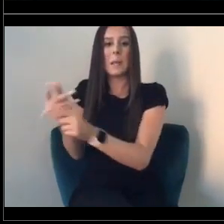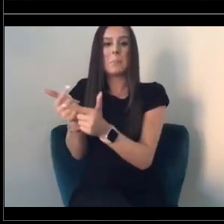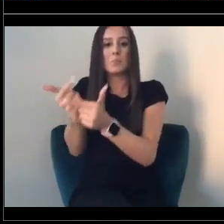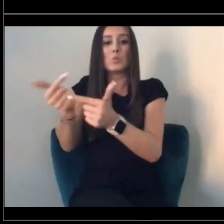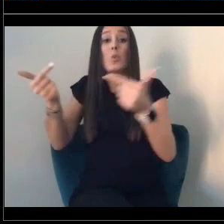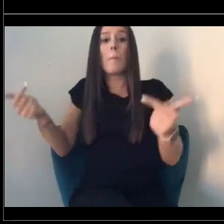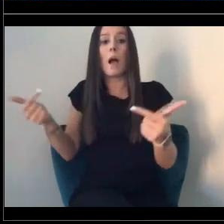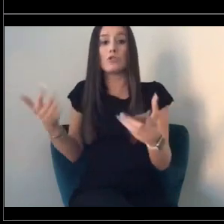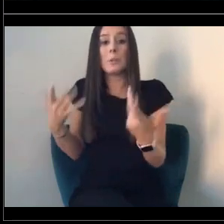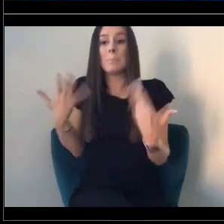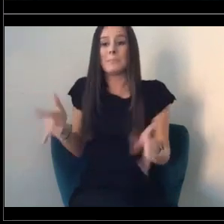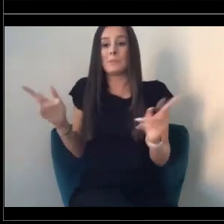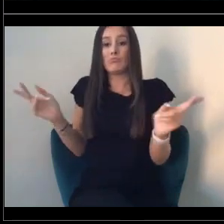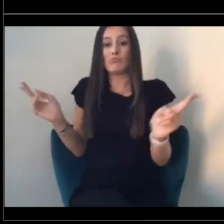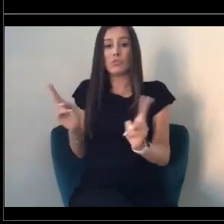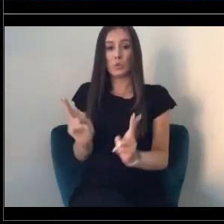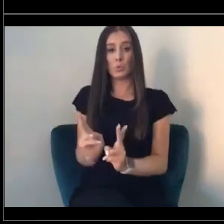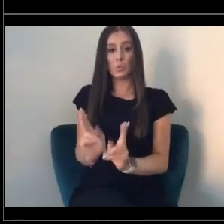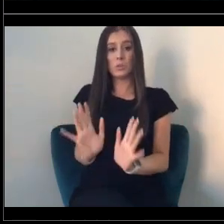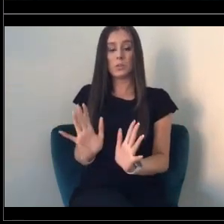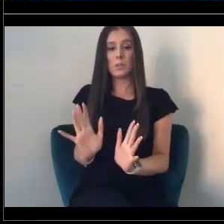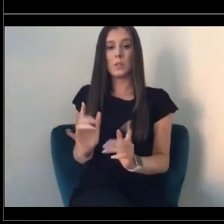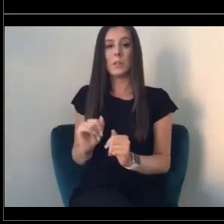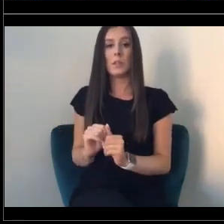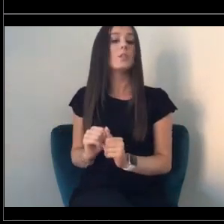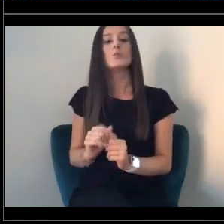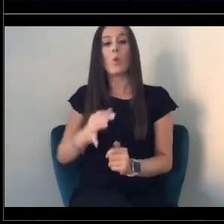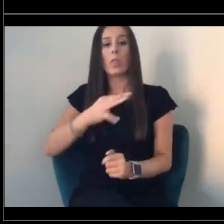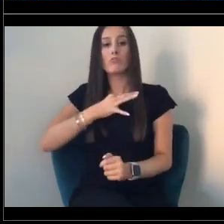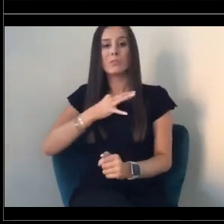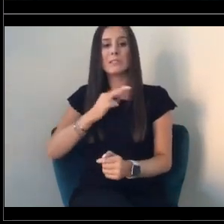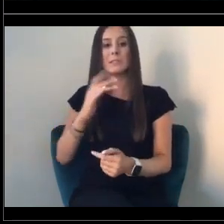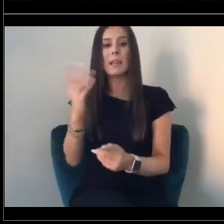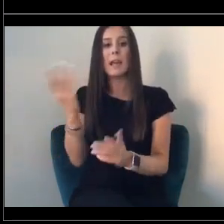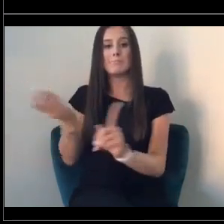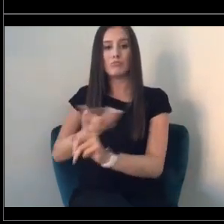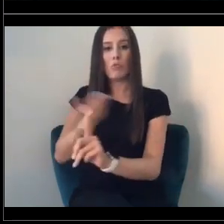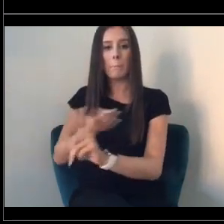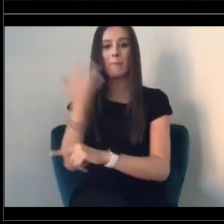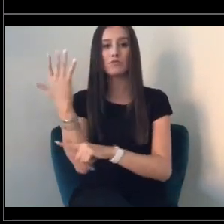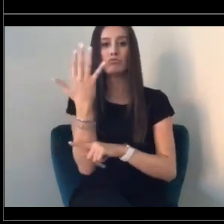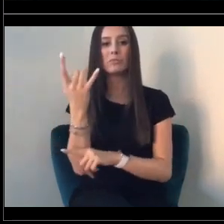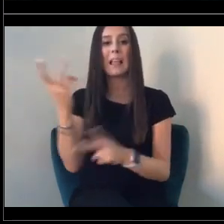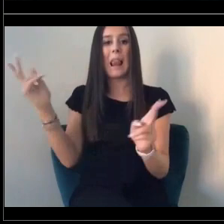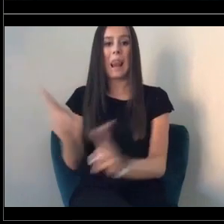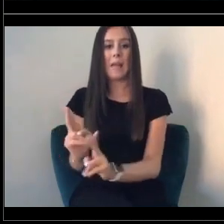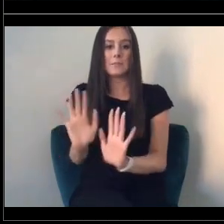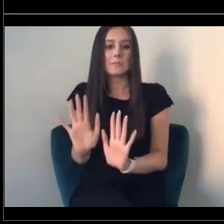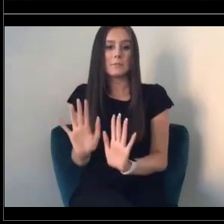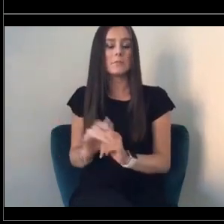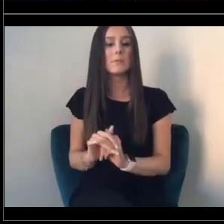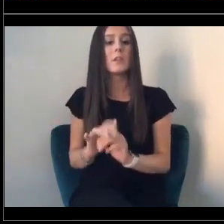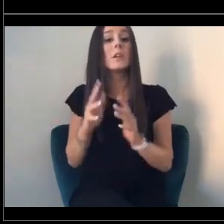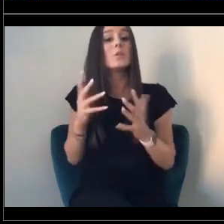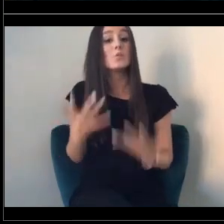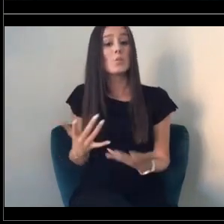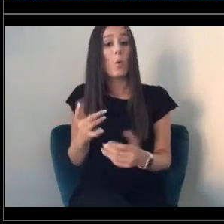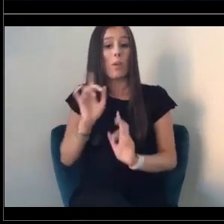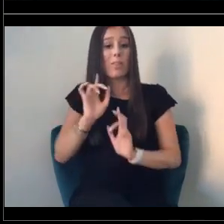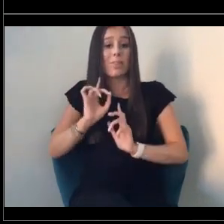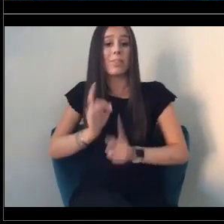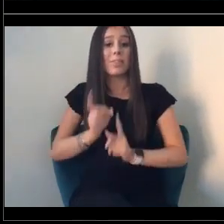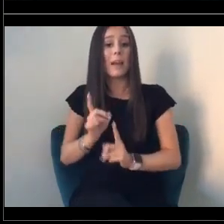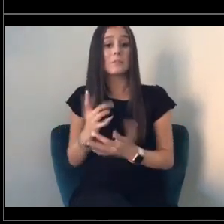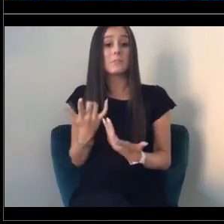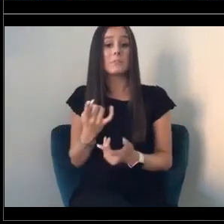the environmental constraints as we previously were expecting to. So there is a small